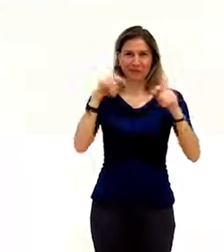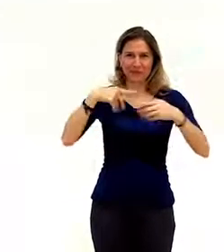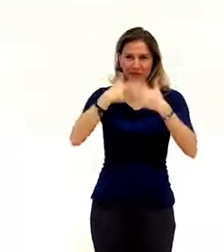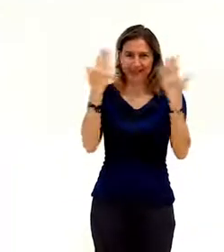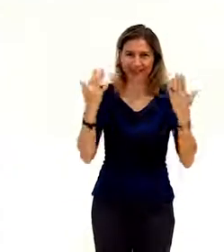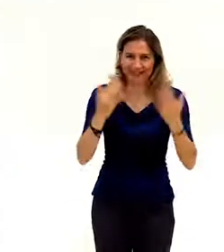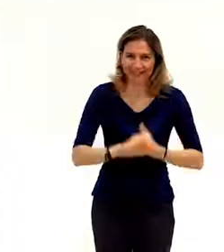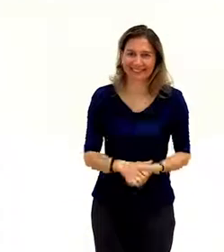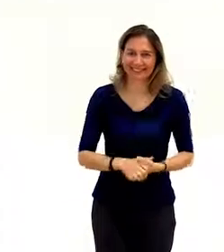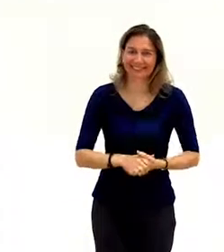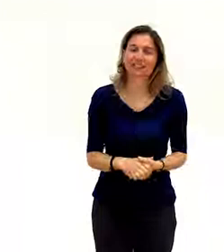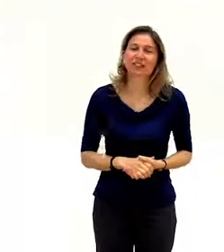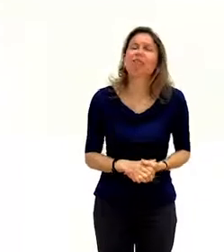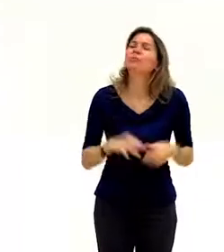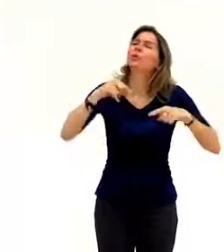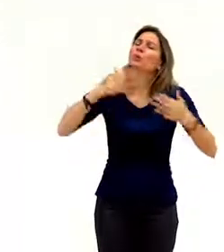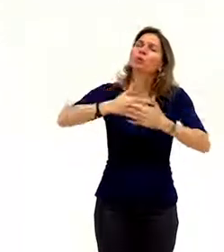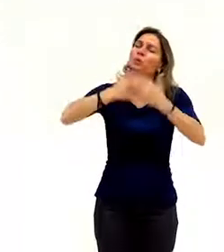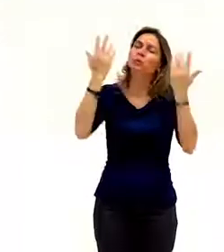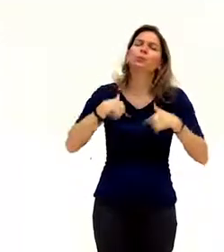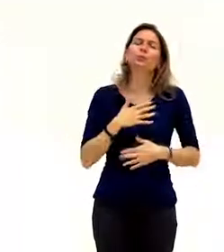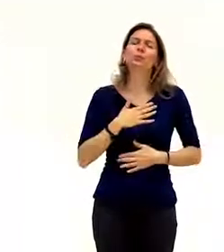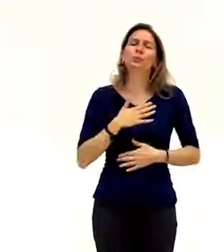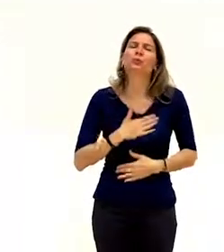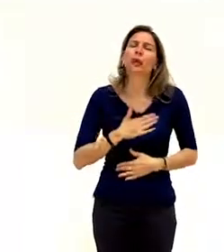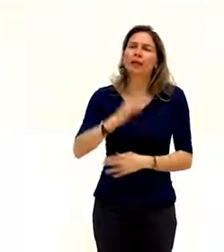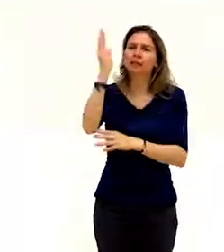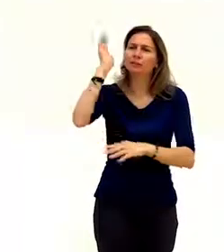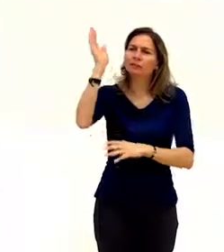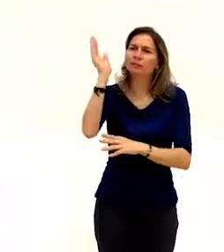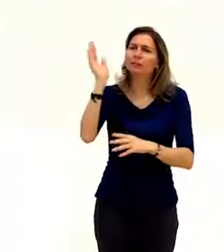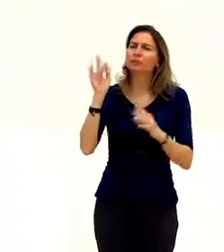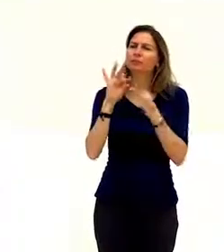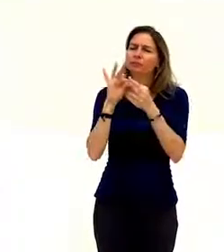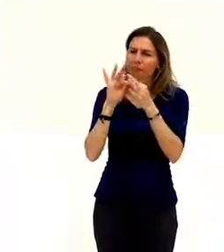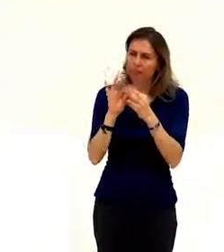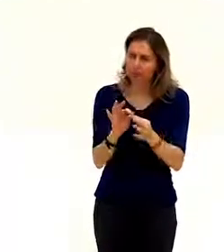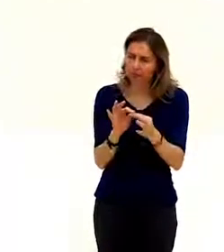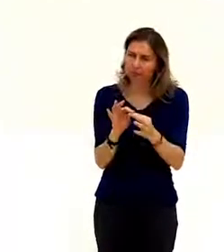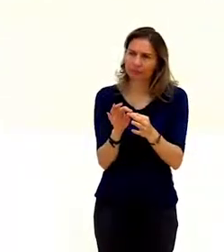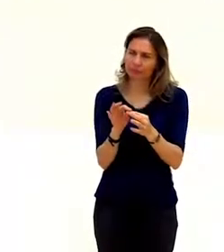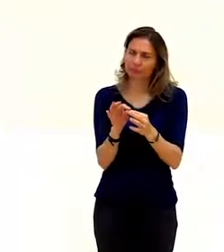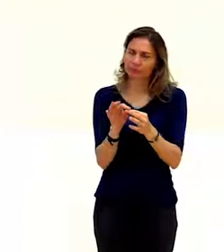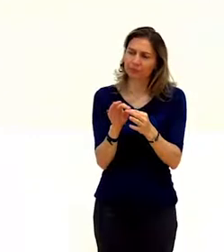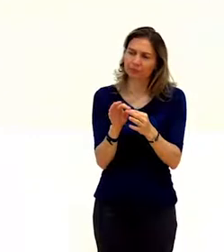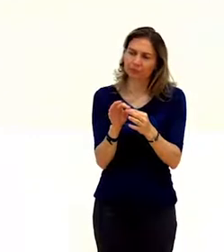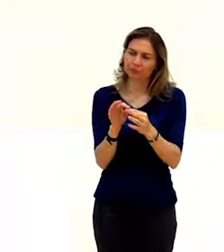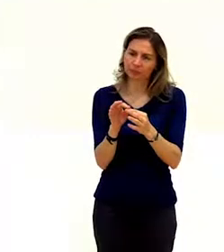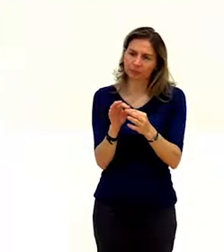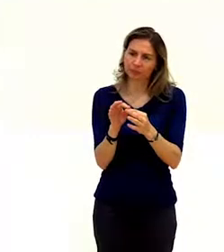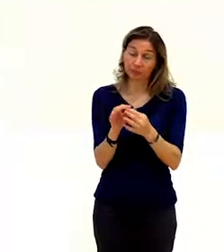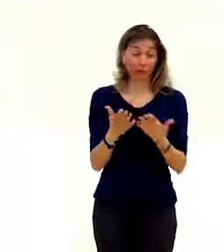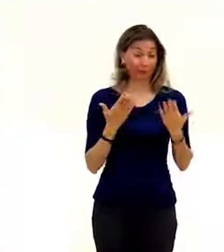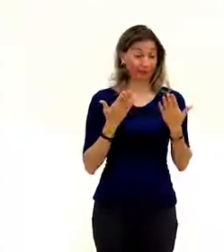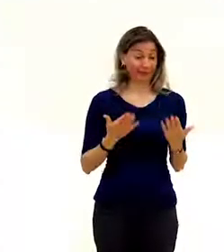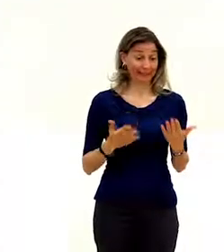I'd like to spend some time today talking about what is the implication of the